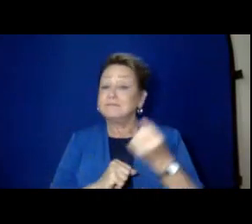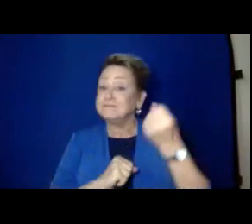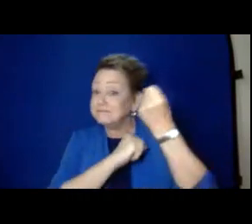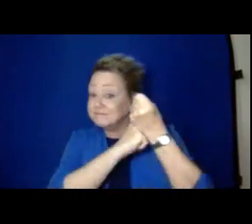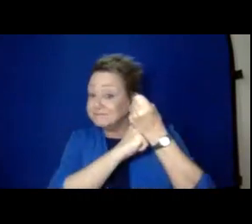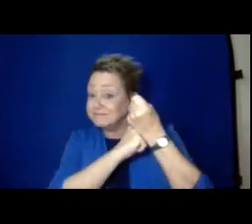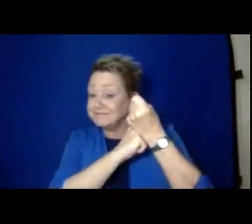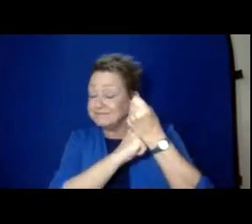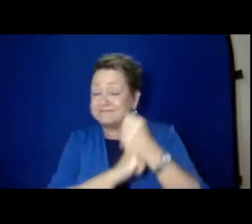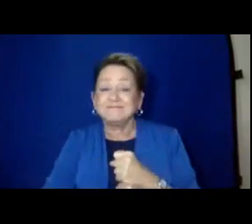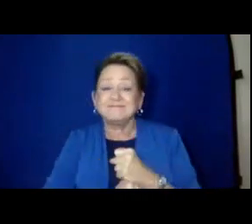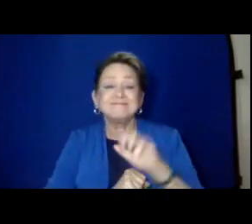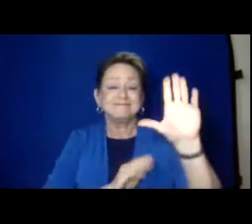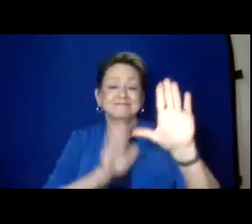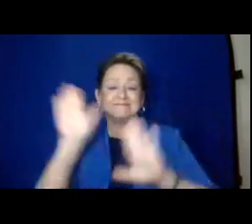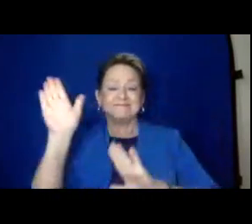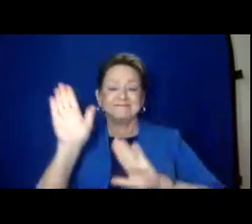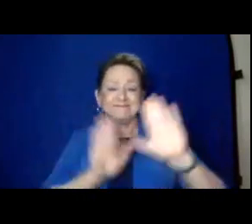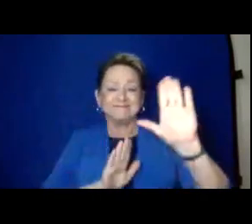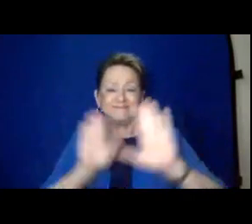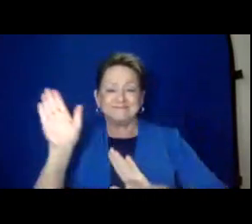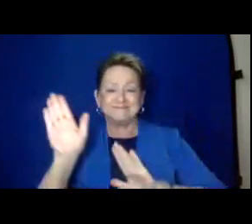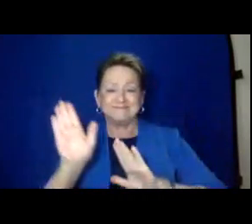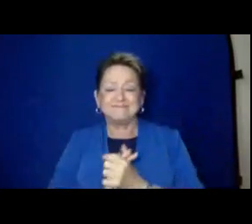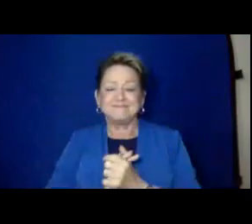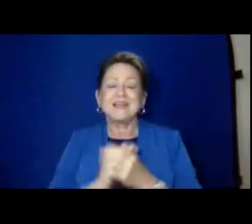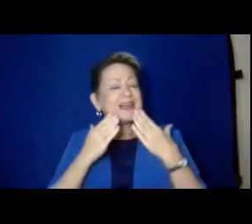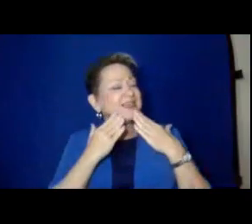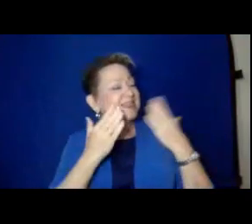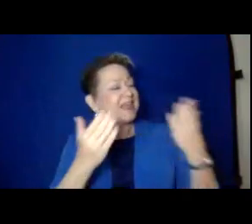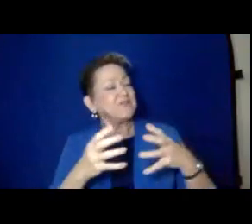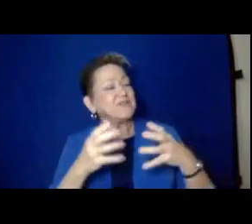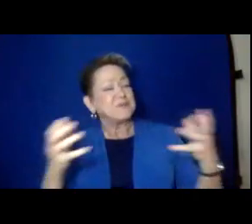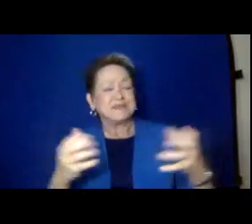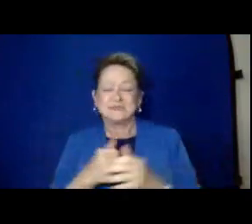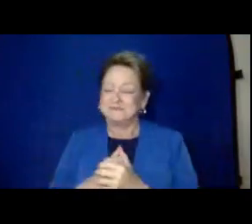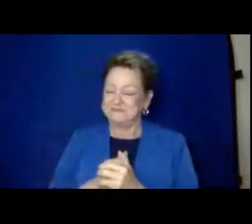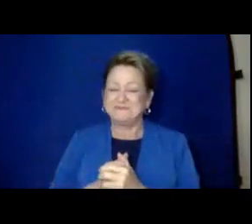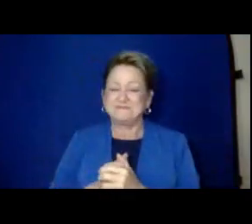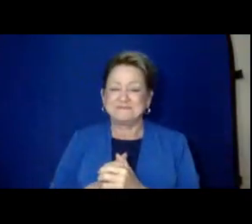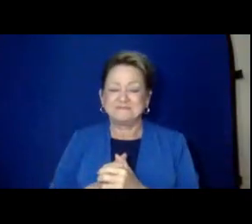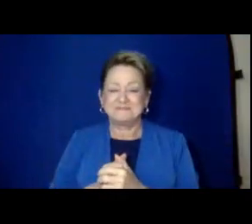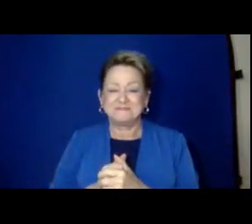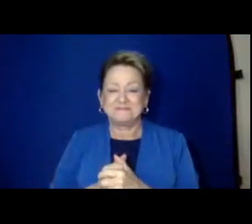All in favor? Aye. Aye. Aye. Thank you very much, everybody.